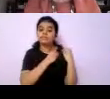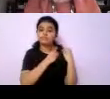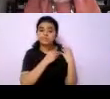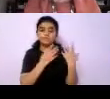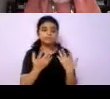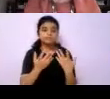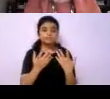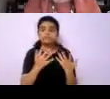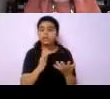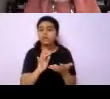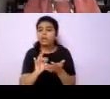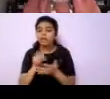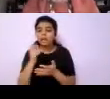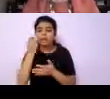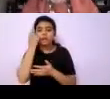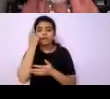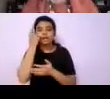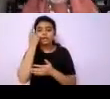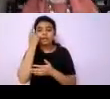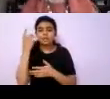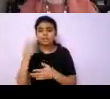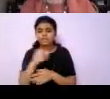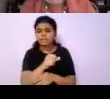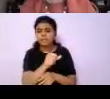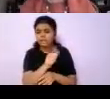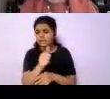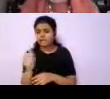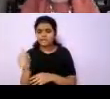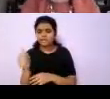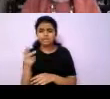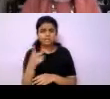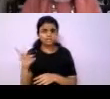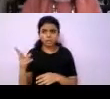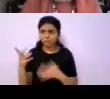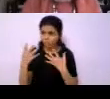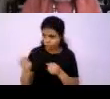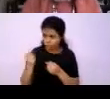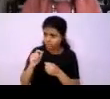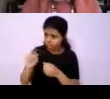essential to understanding what another person needs or wants.